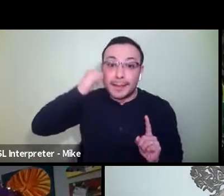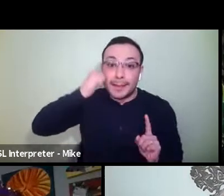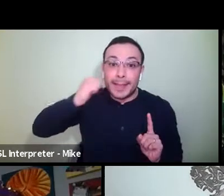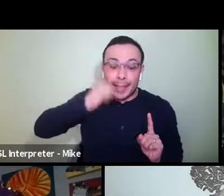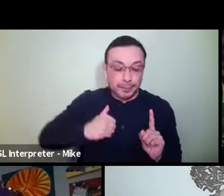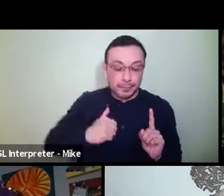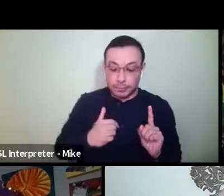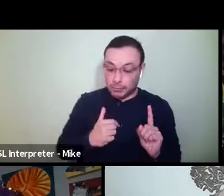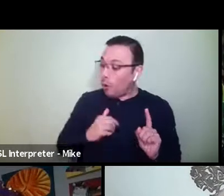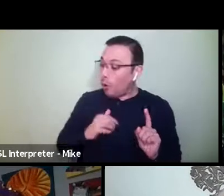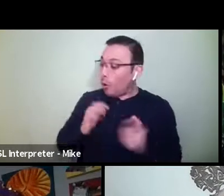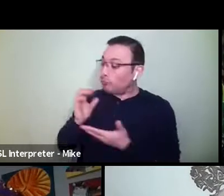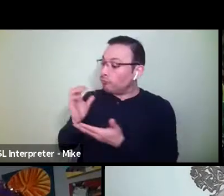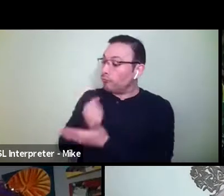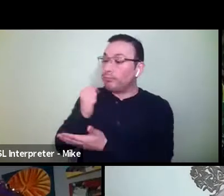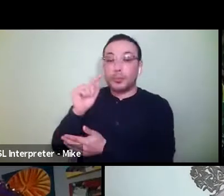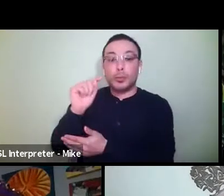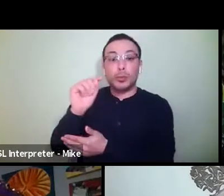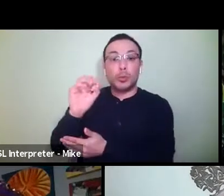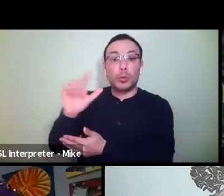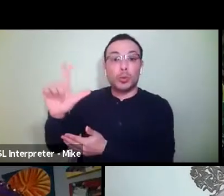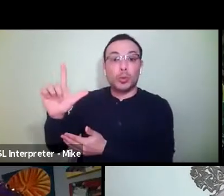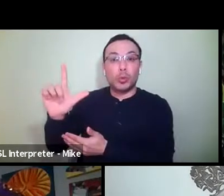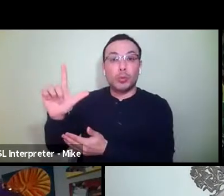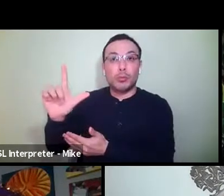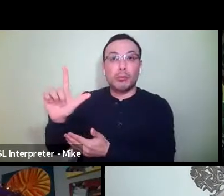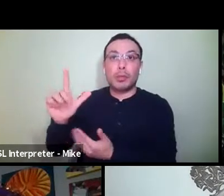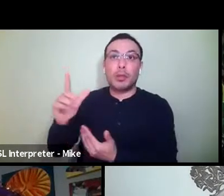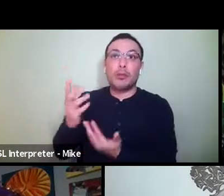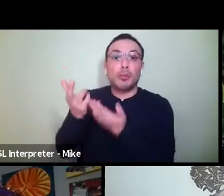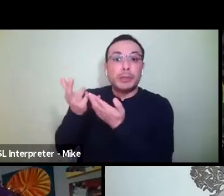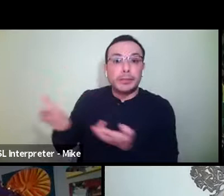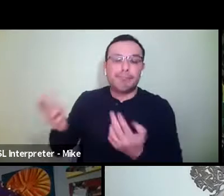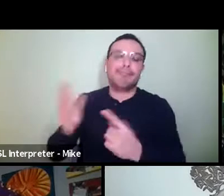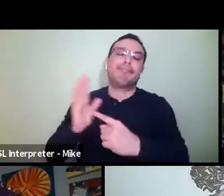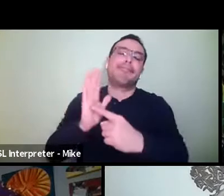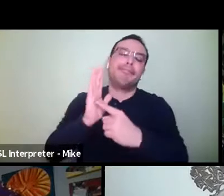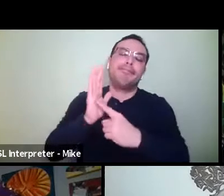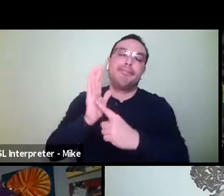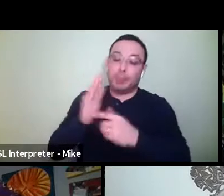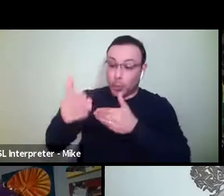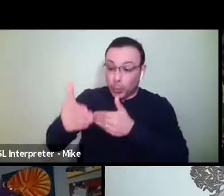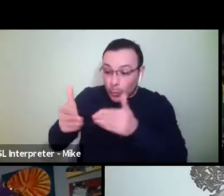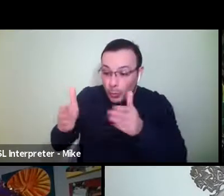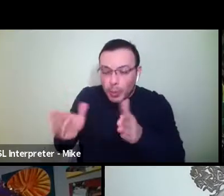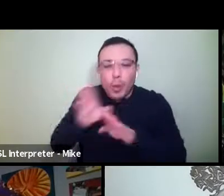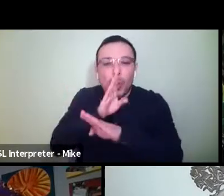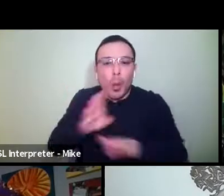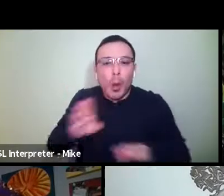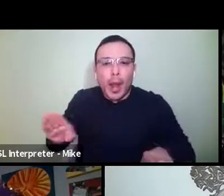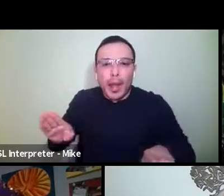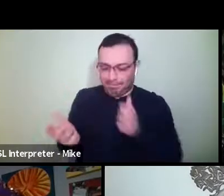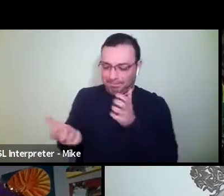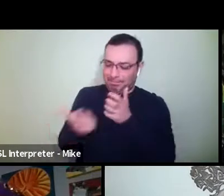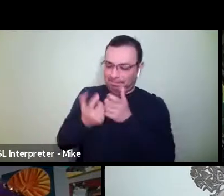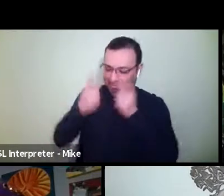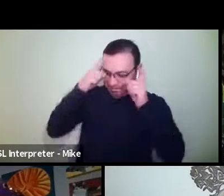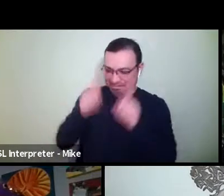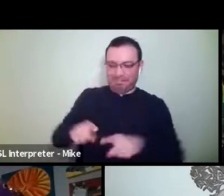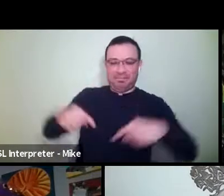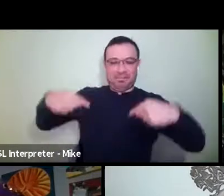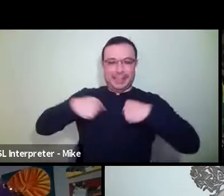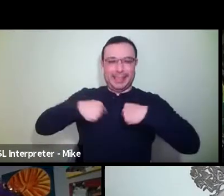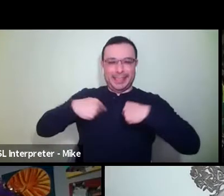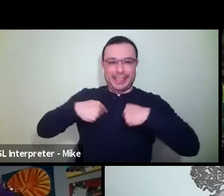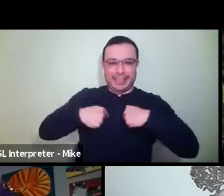tool, let's say I have a quiet room that I can go to. Well, when I go to the grocery